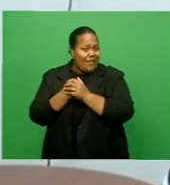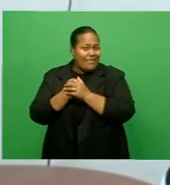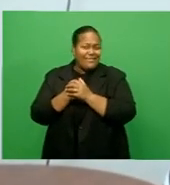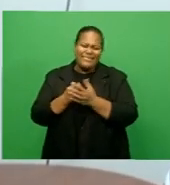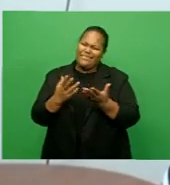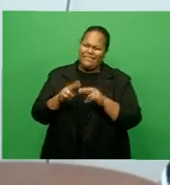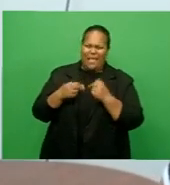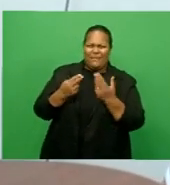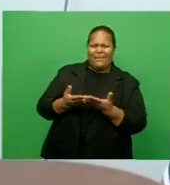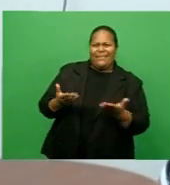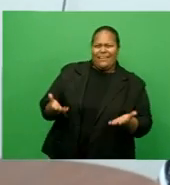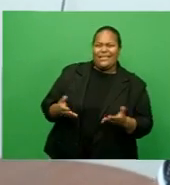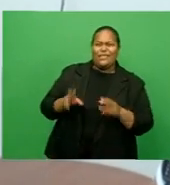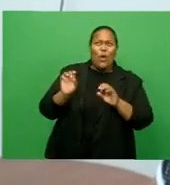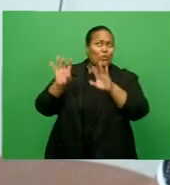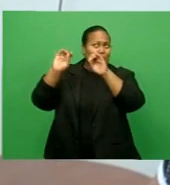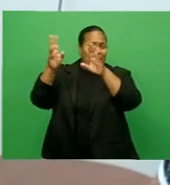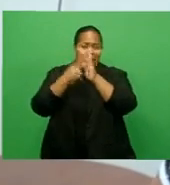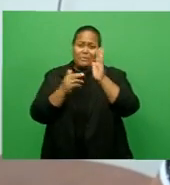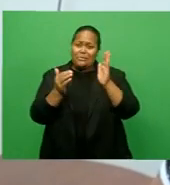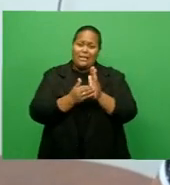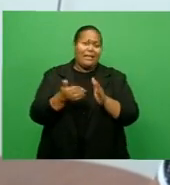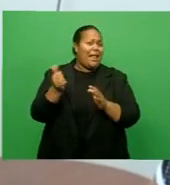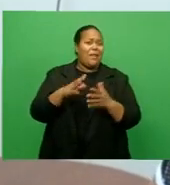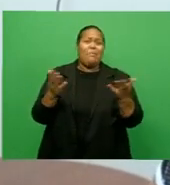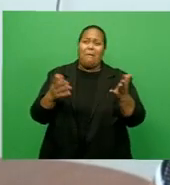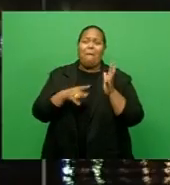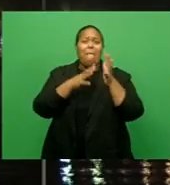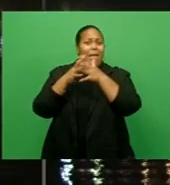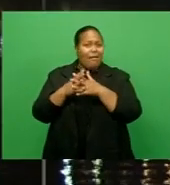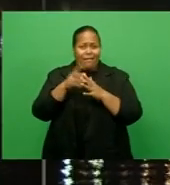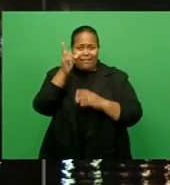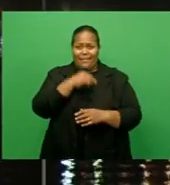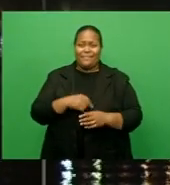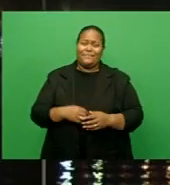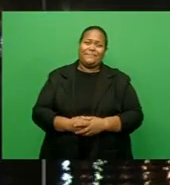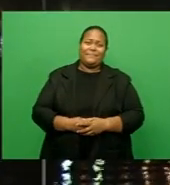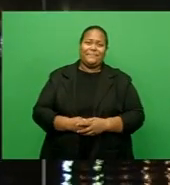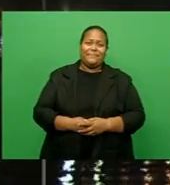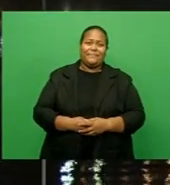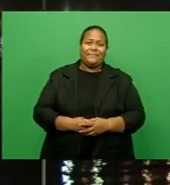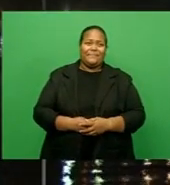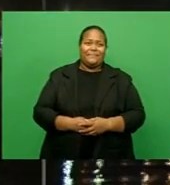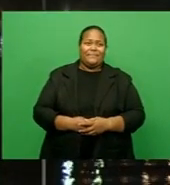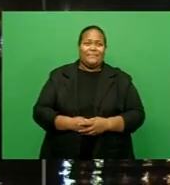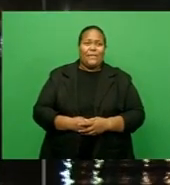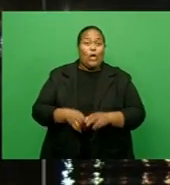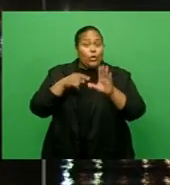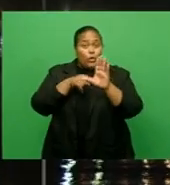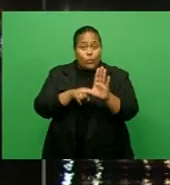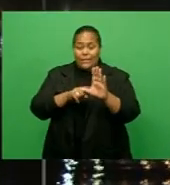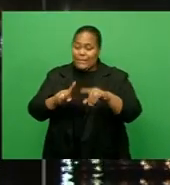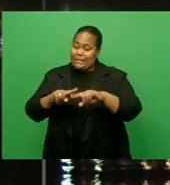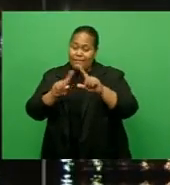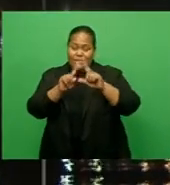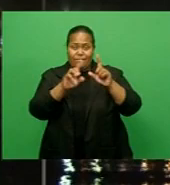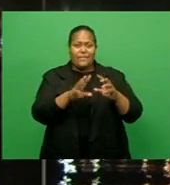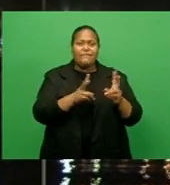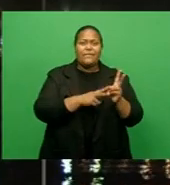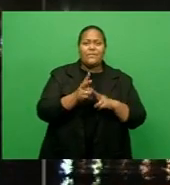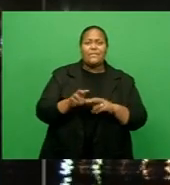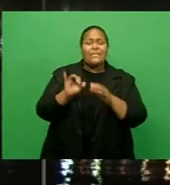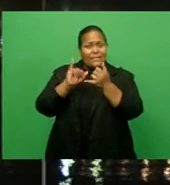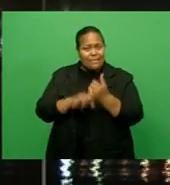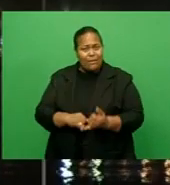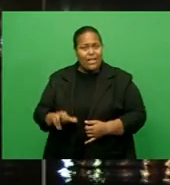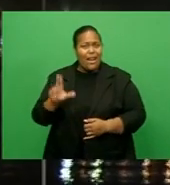family in Australia or New Zealand or the US. Youths in various villages in southern Laos have been urged to